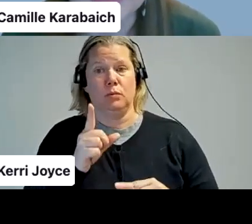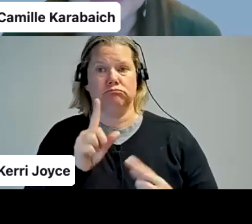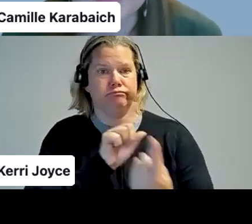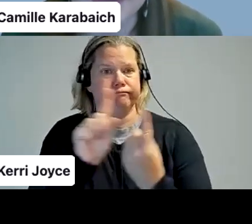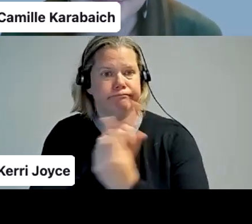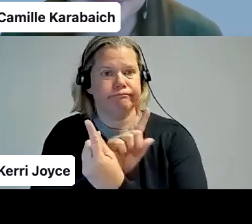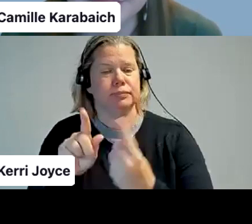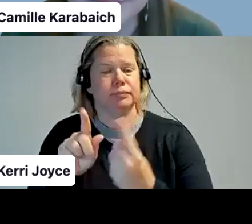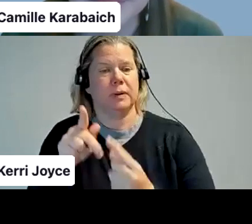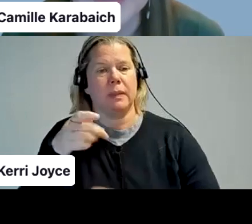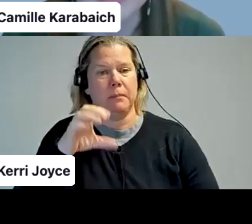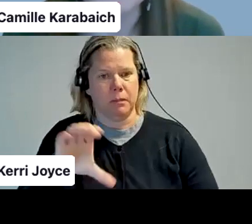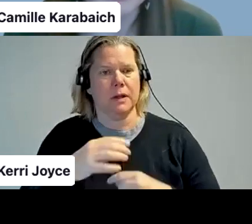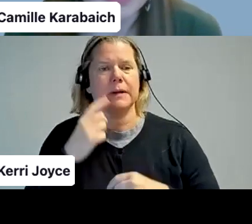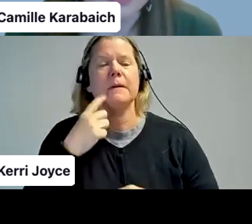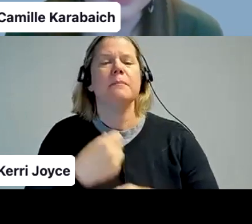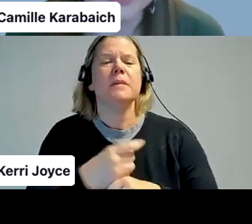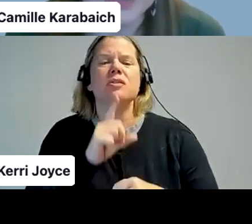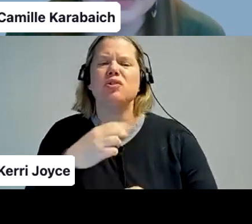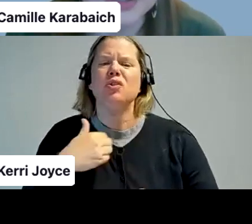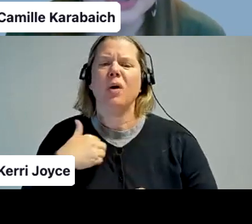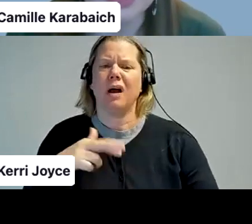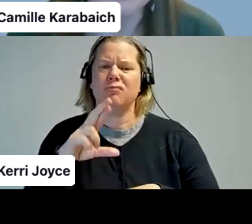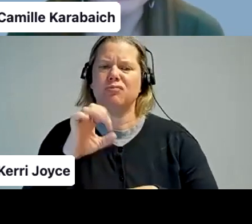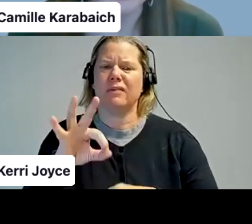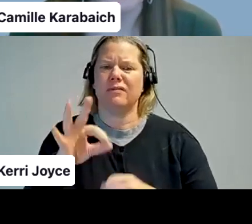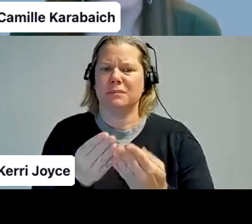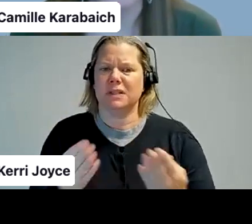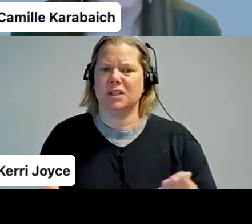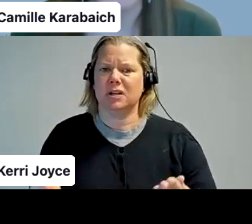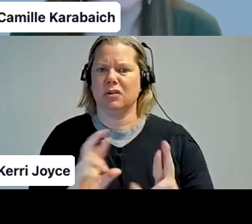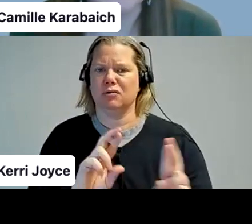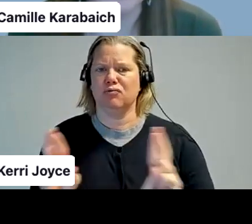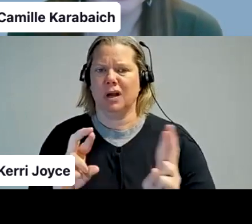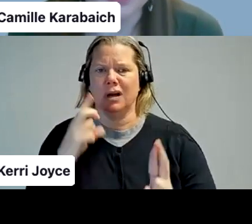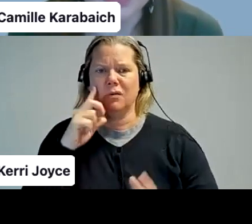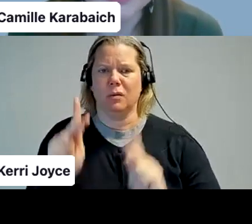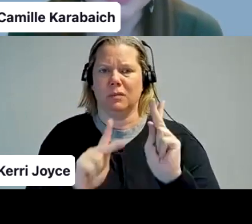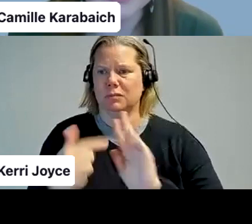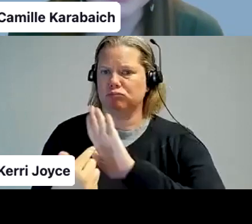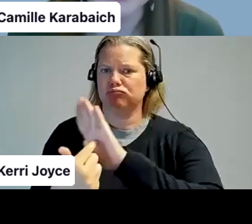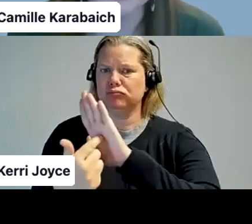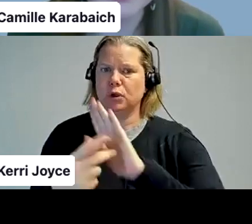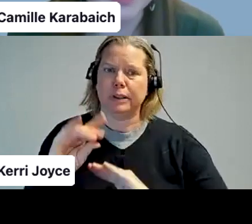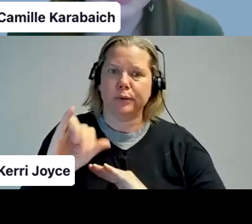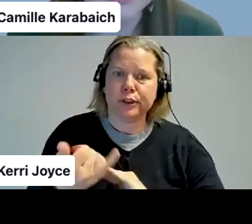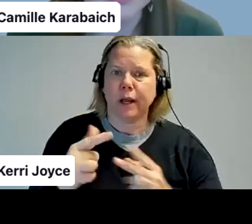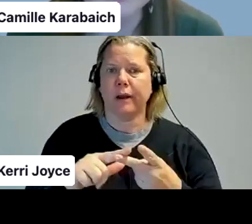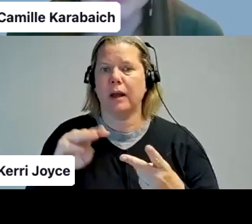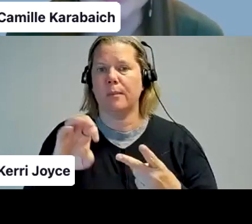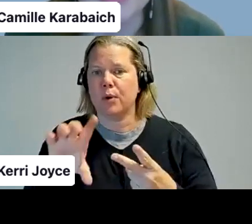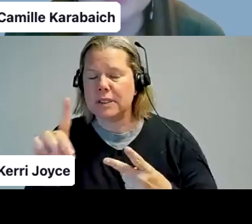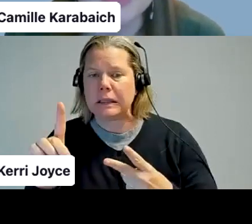materials easily available. It's really helpful to show people that what you're enforcing isn't just your policy, it's the DOJ's